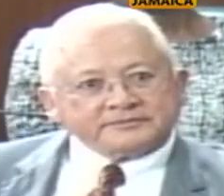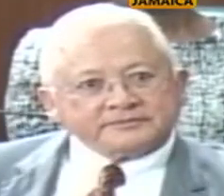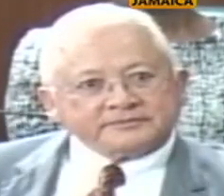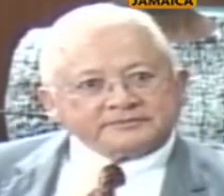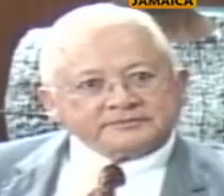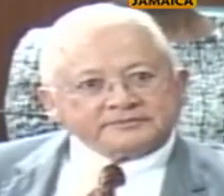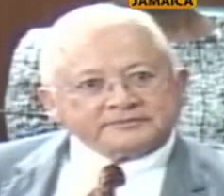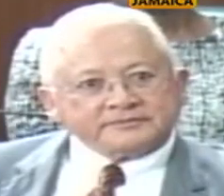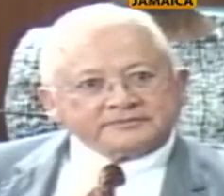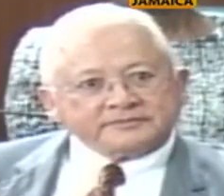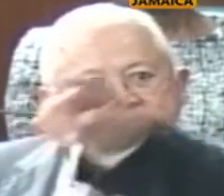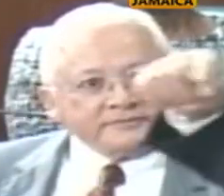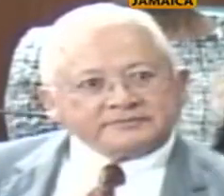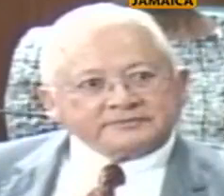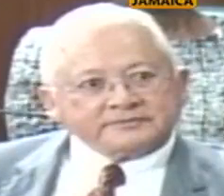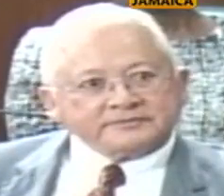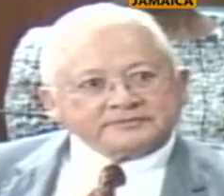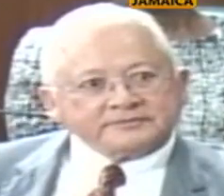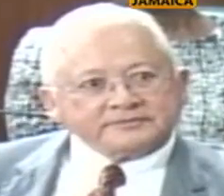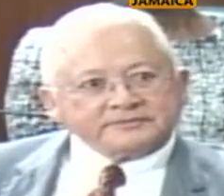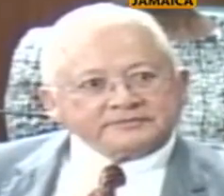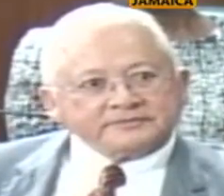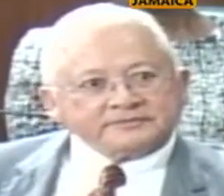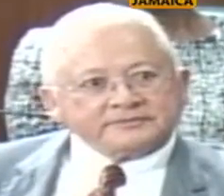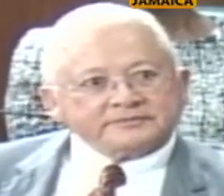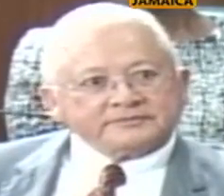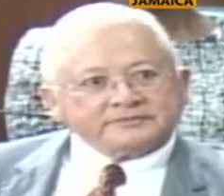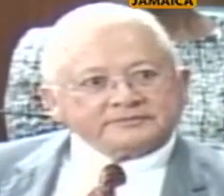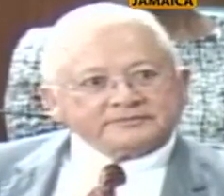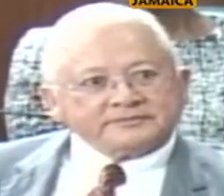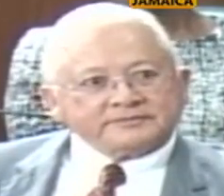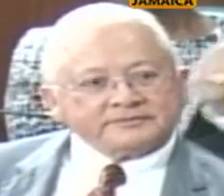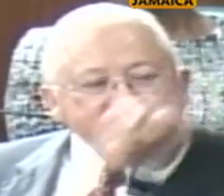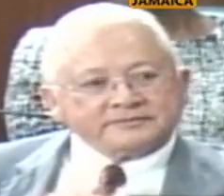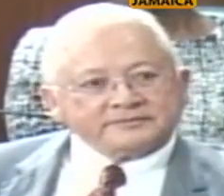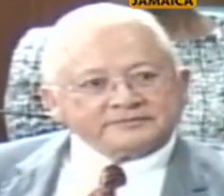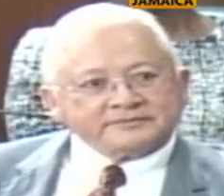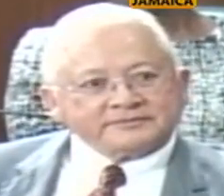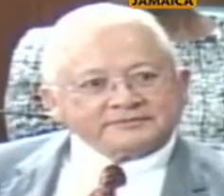said we cannot judge a